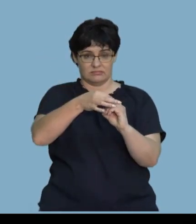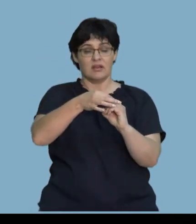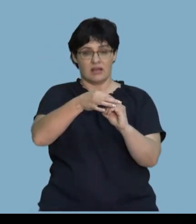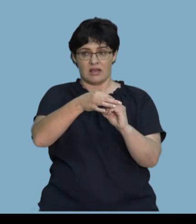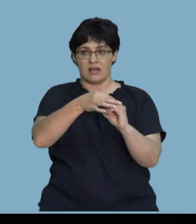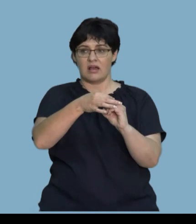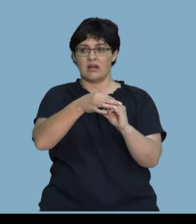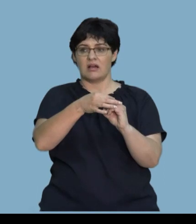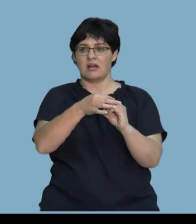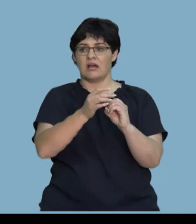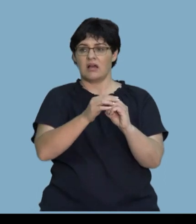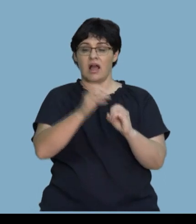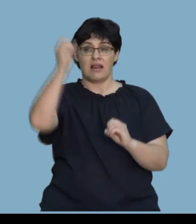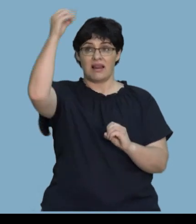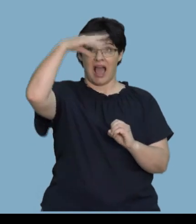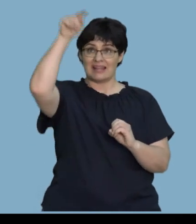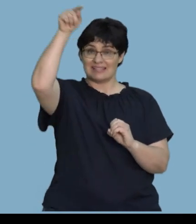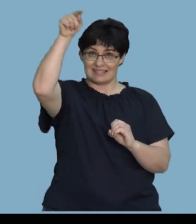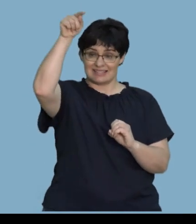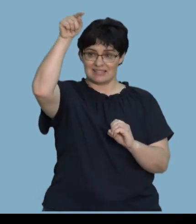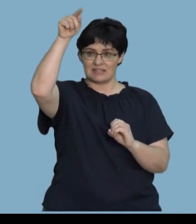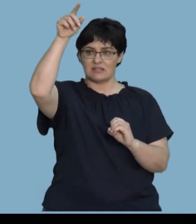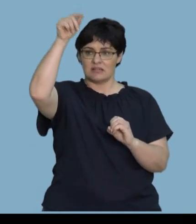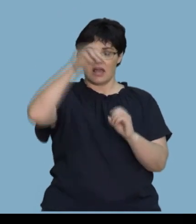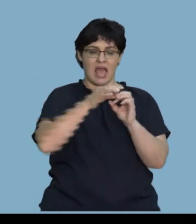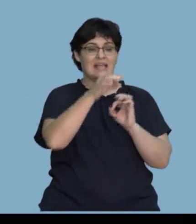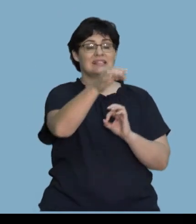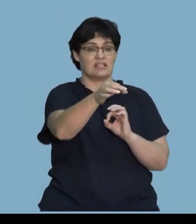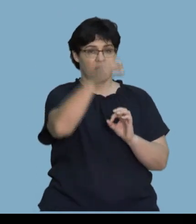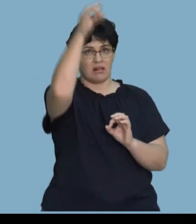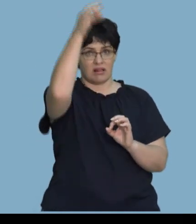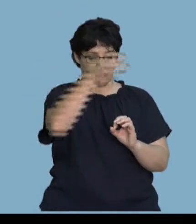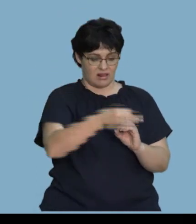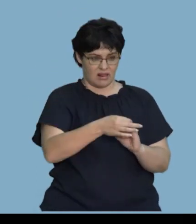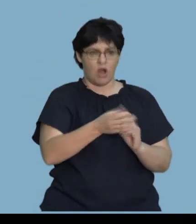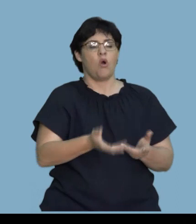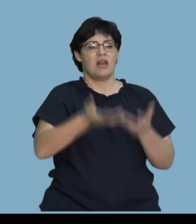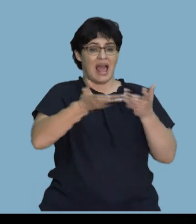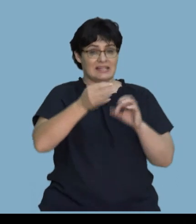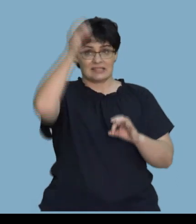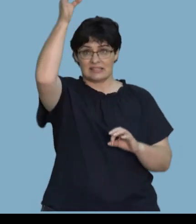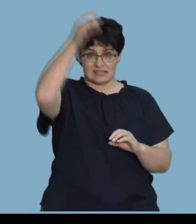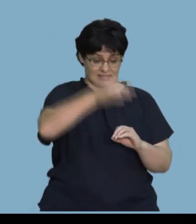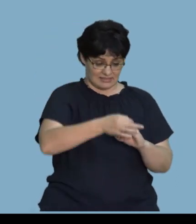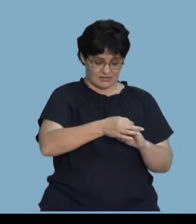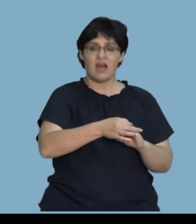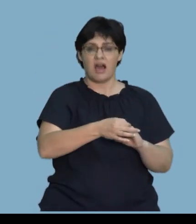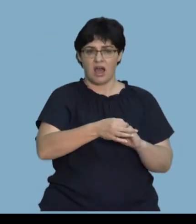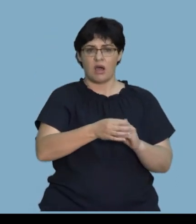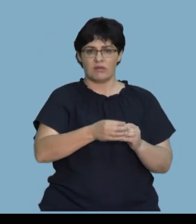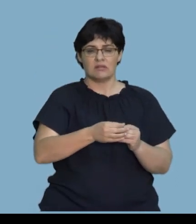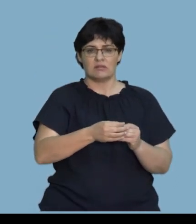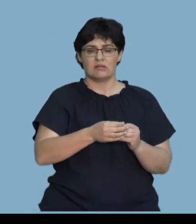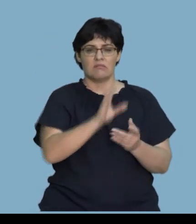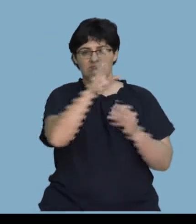inextensible string. Now, the light inextensible string suggests that the mass of the string is not going to be